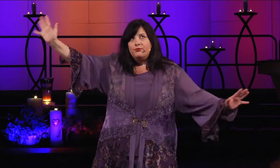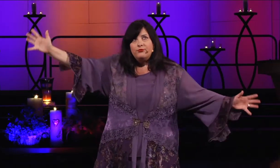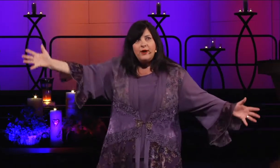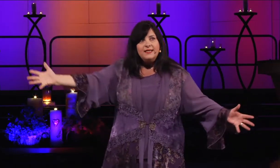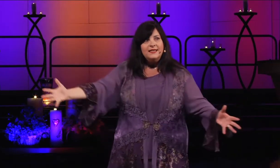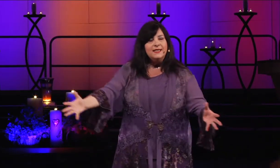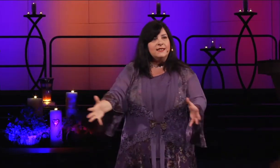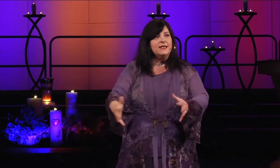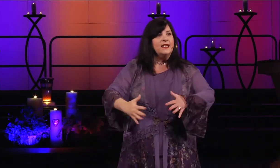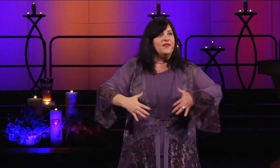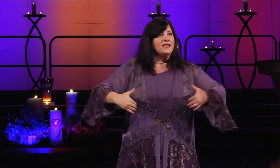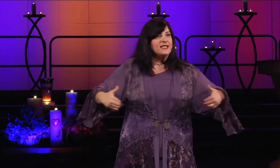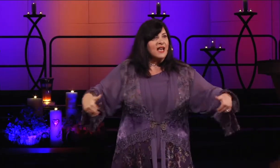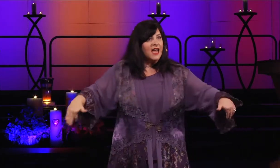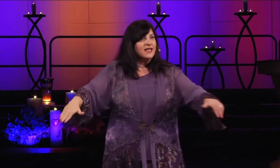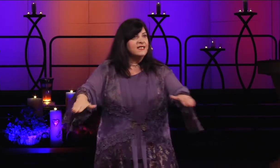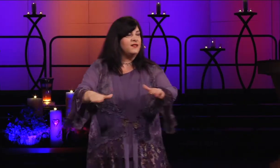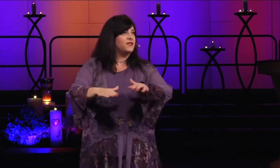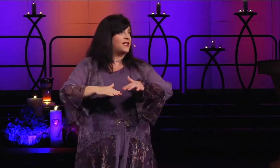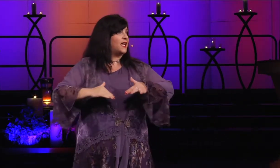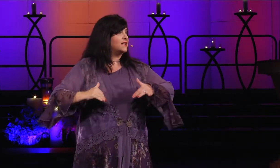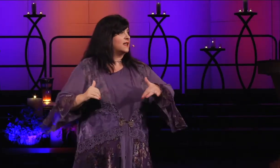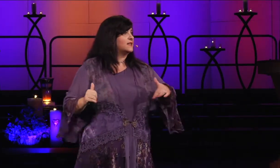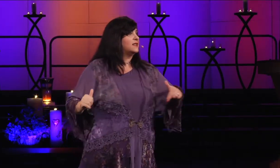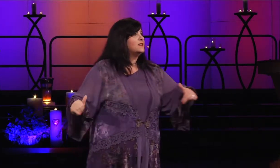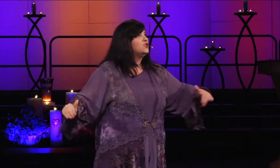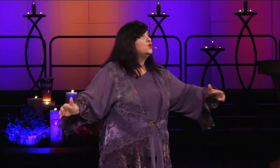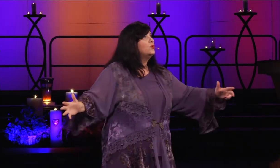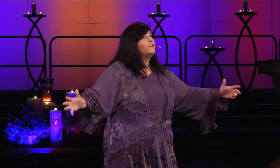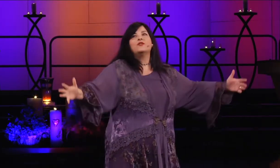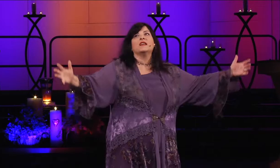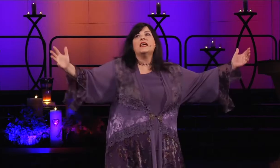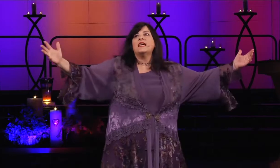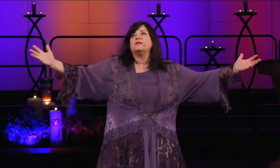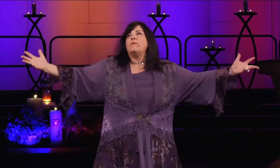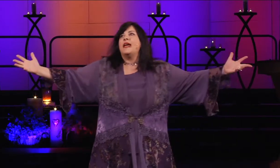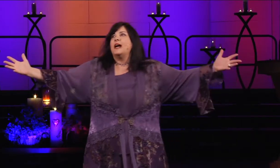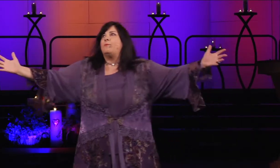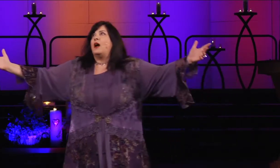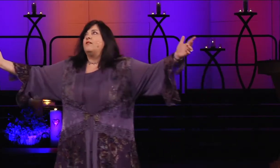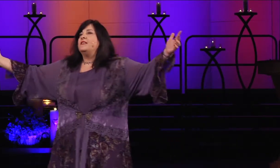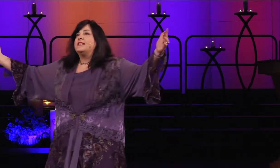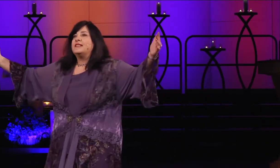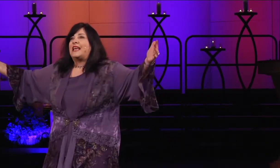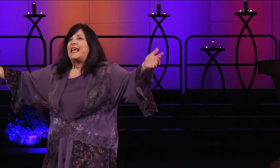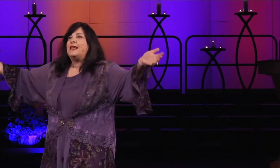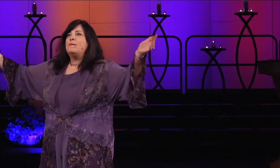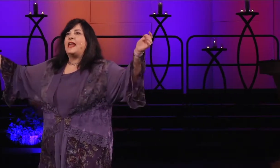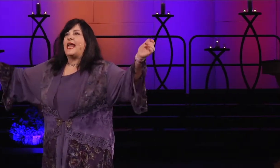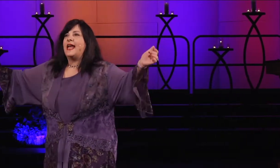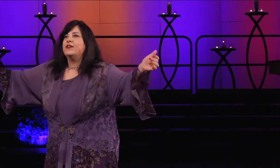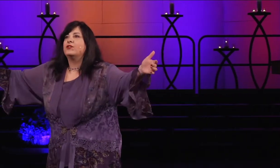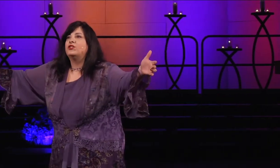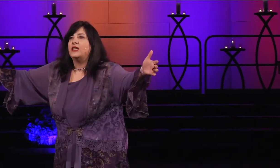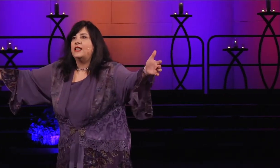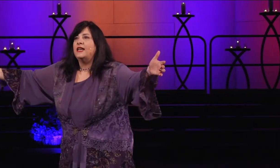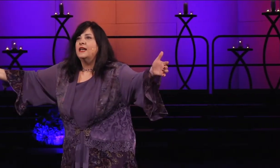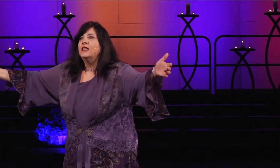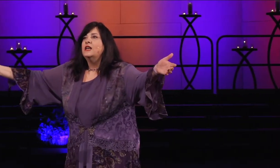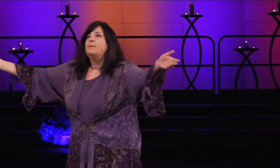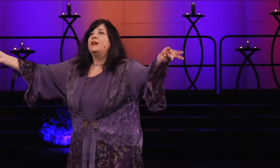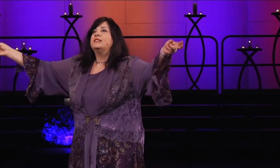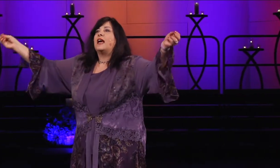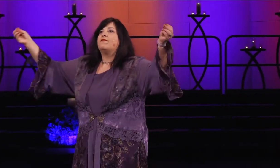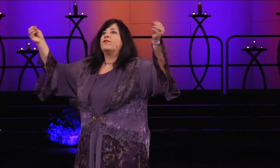a presence that science even tells us that this universe is made up of the same